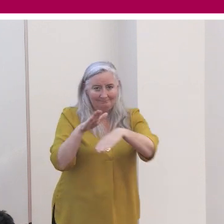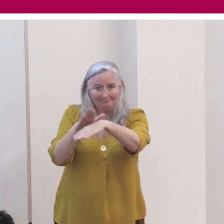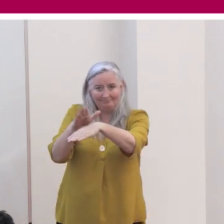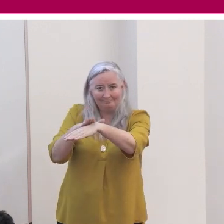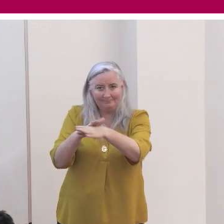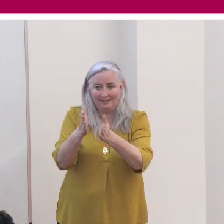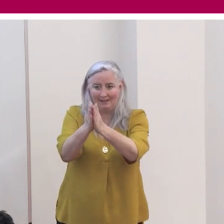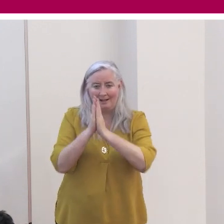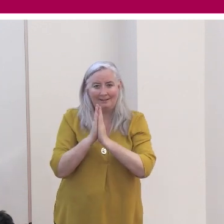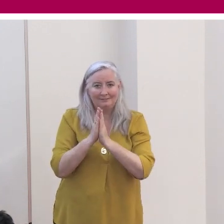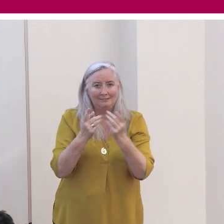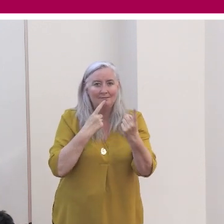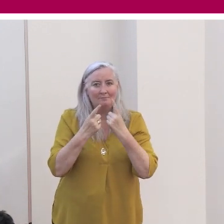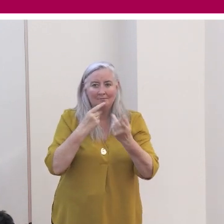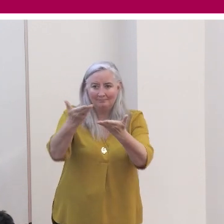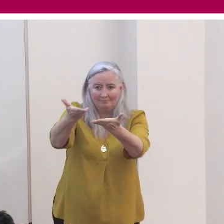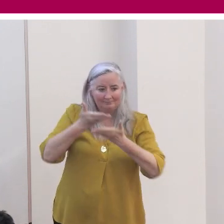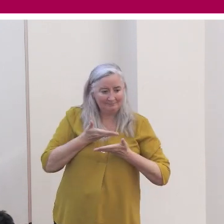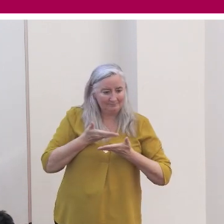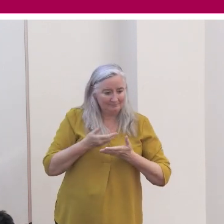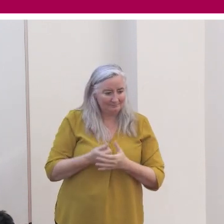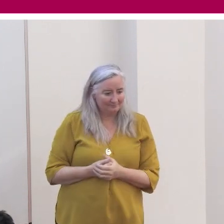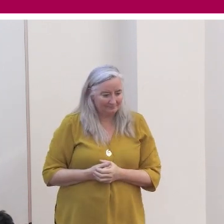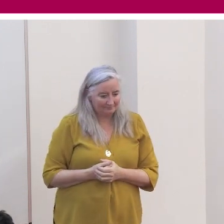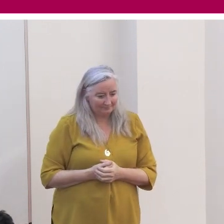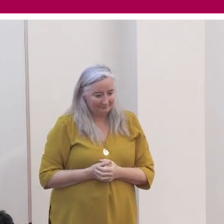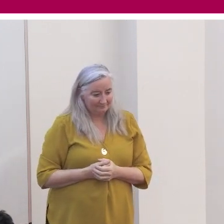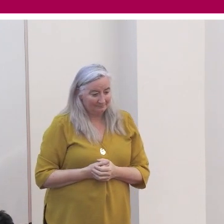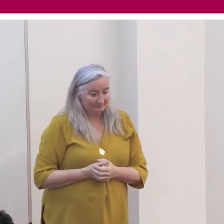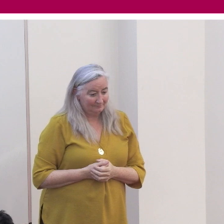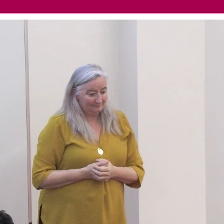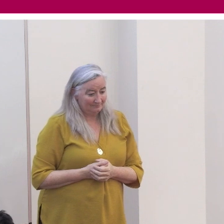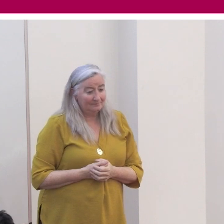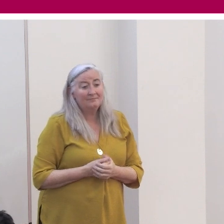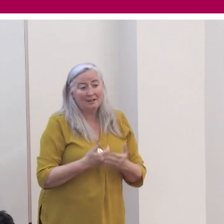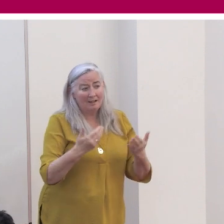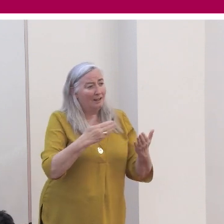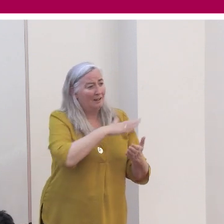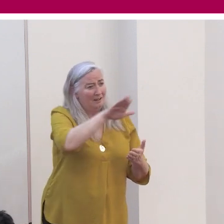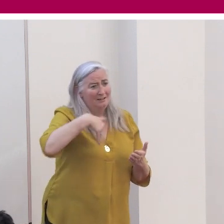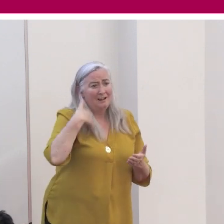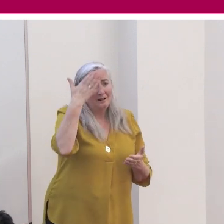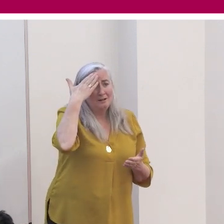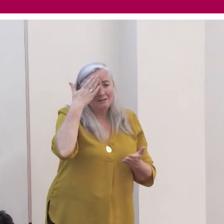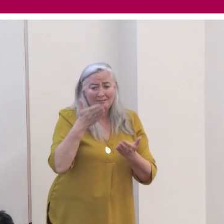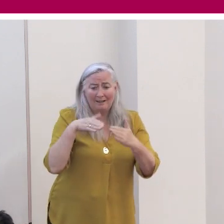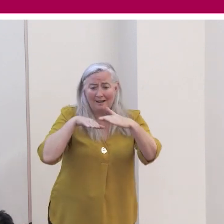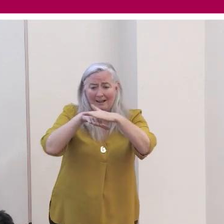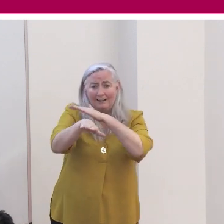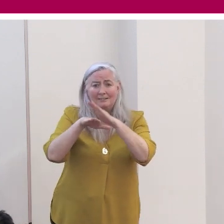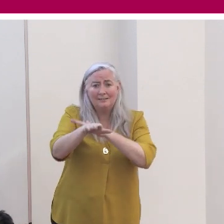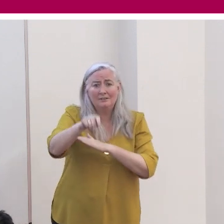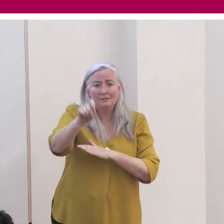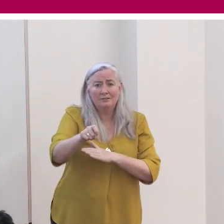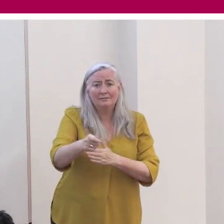felt fear, shame, very nervous about having to participate or say